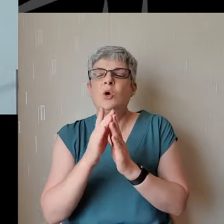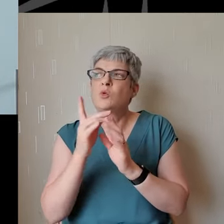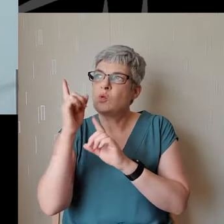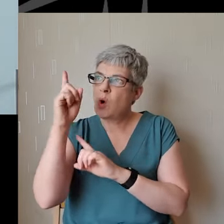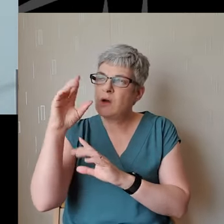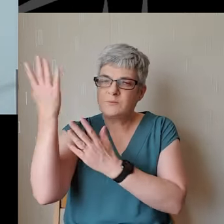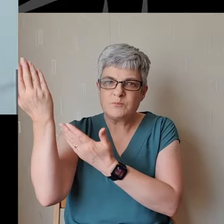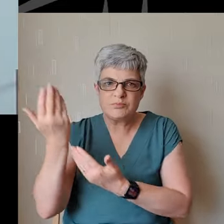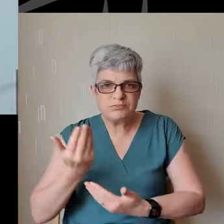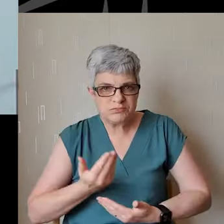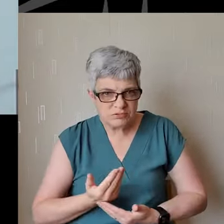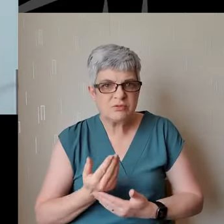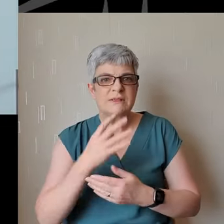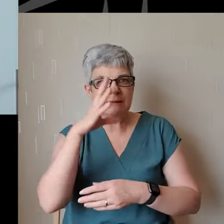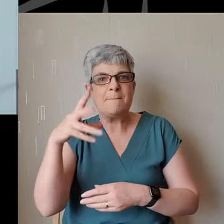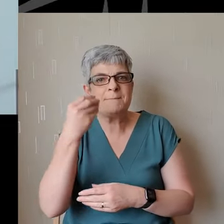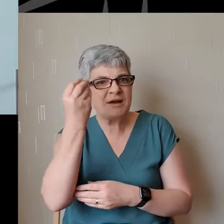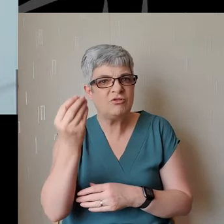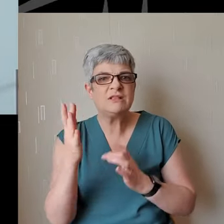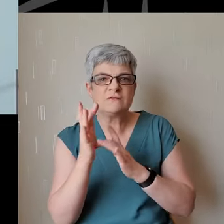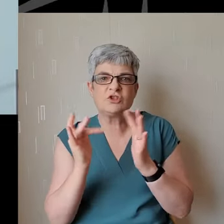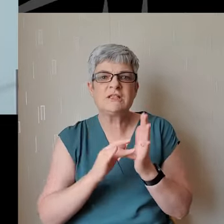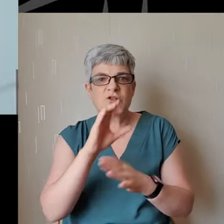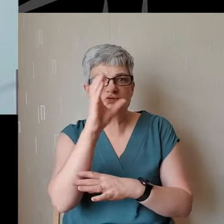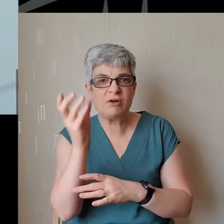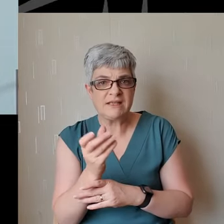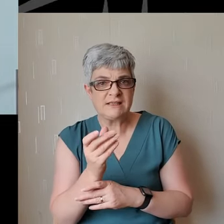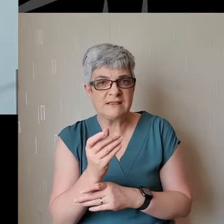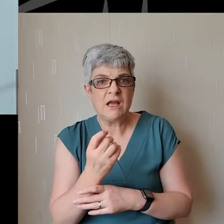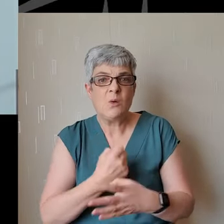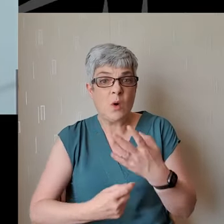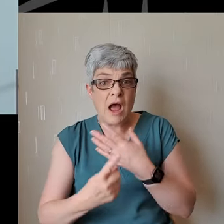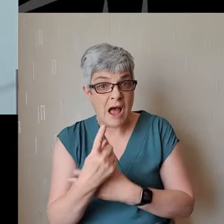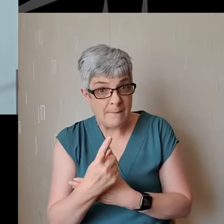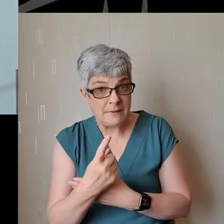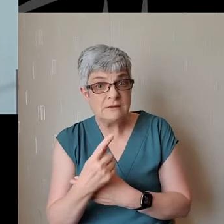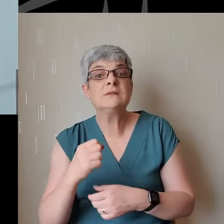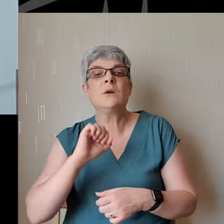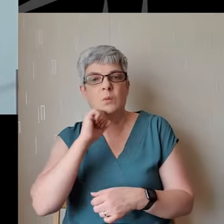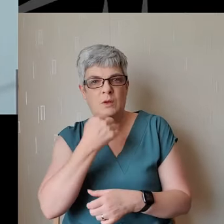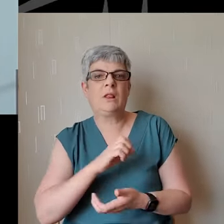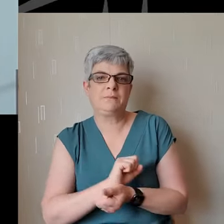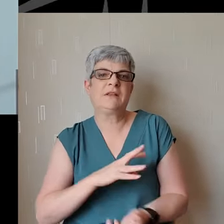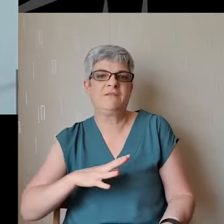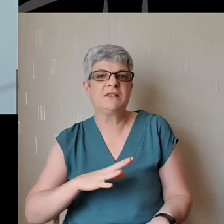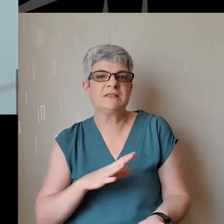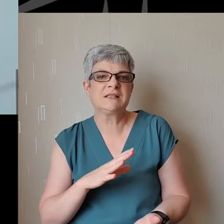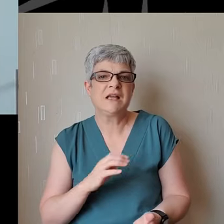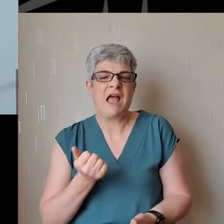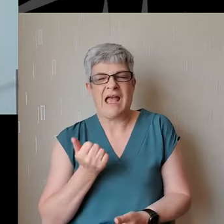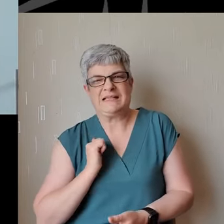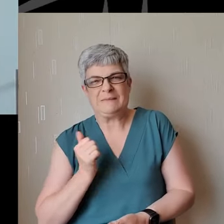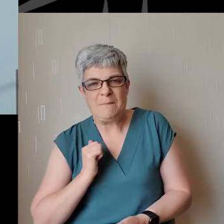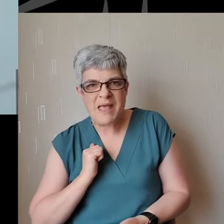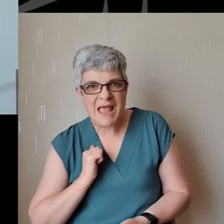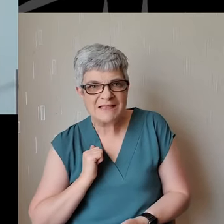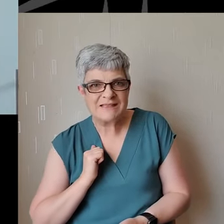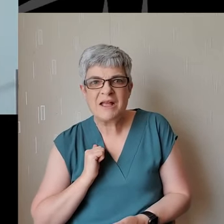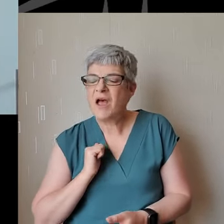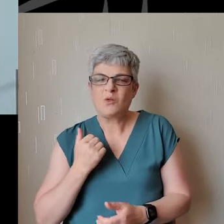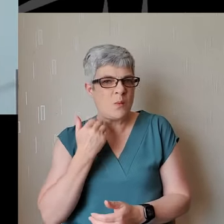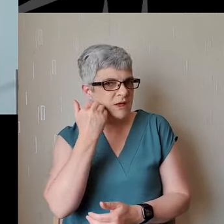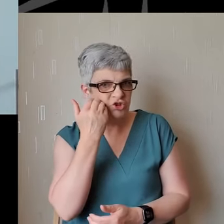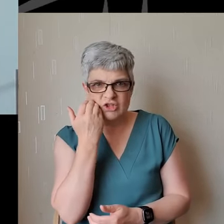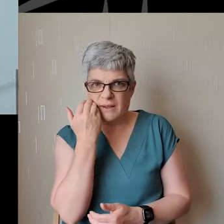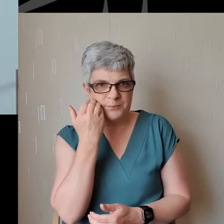Jesus Christ, what has happened to me will turn out for my deliverance. I eagerly expect and hope that I will in no way be